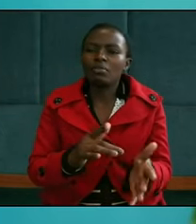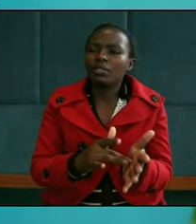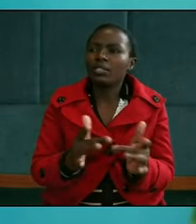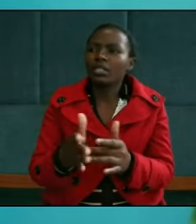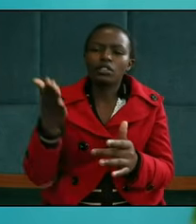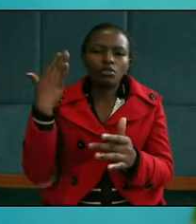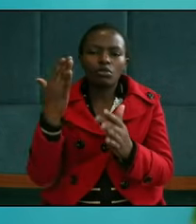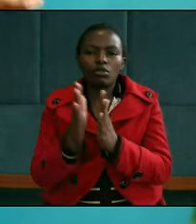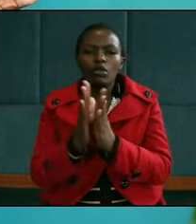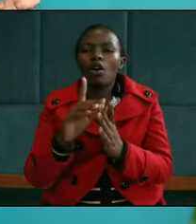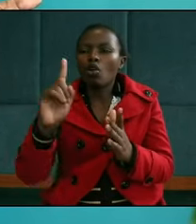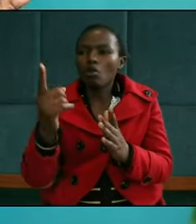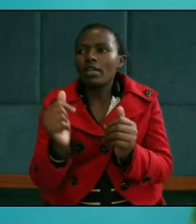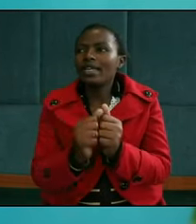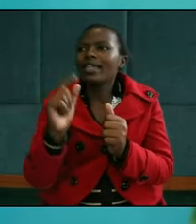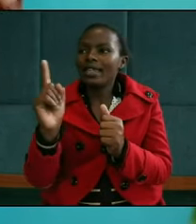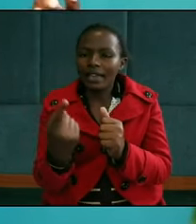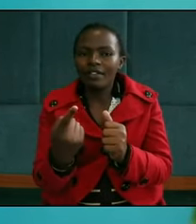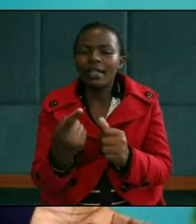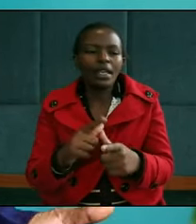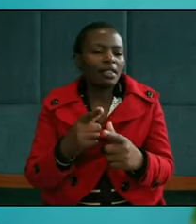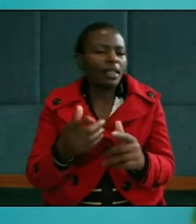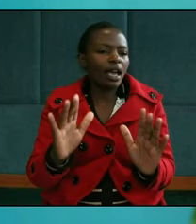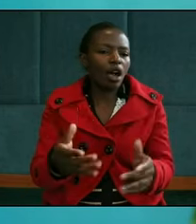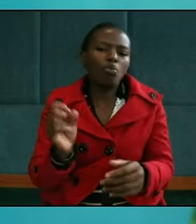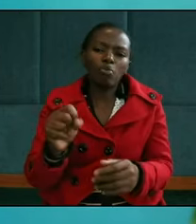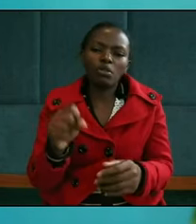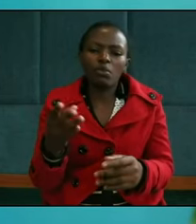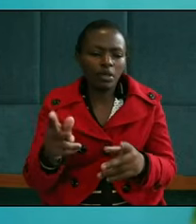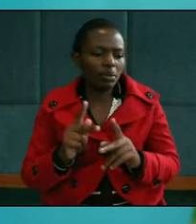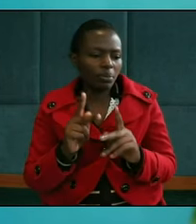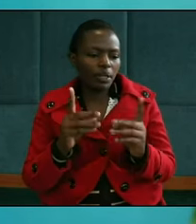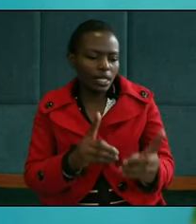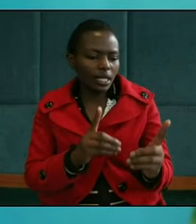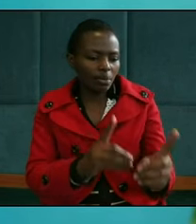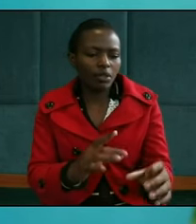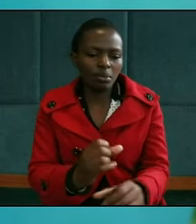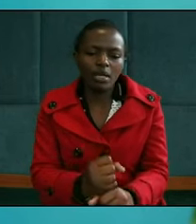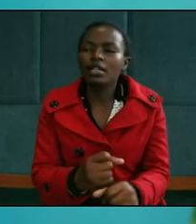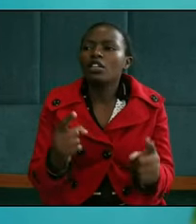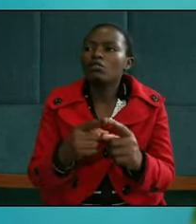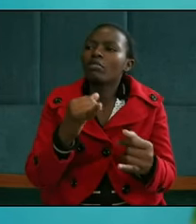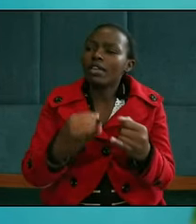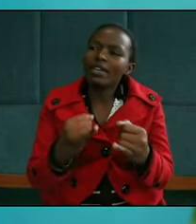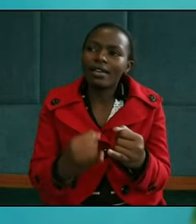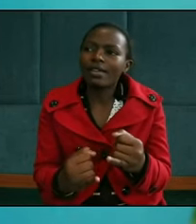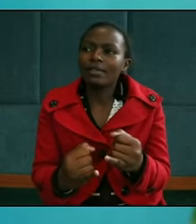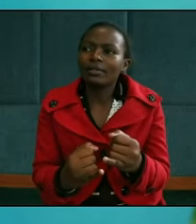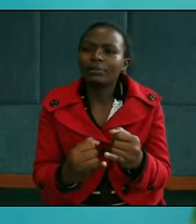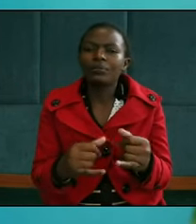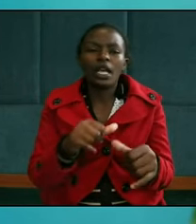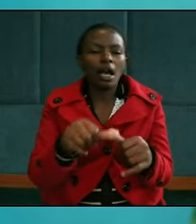no planes. How could they make it to the entire world? In mind, God who is eternal, the voice